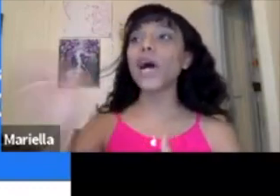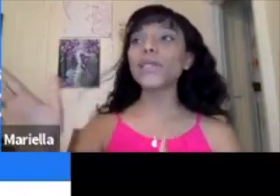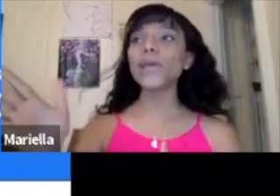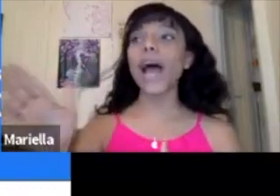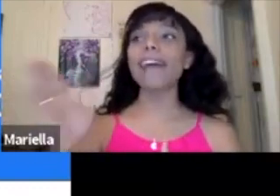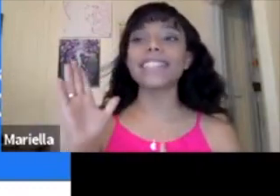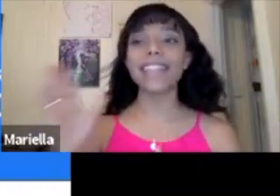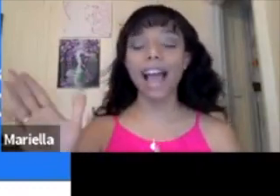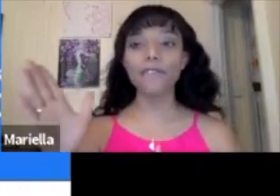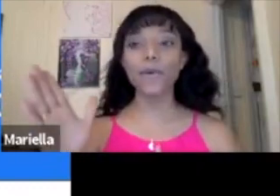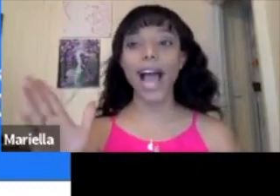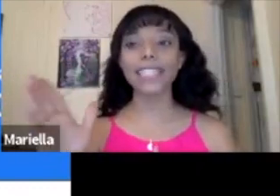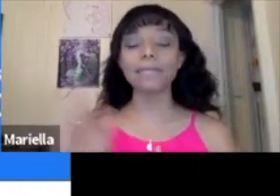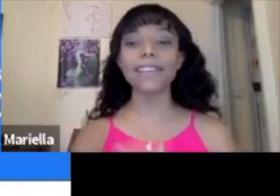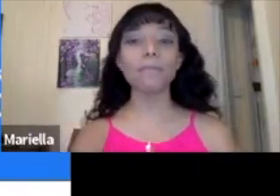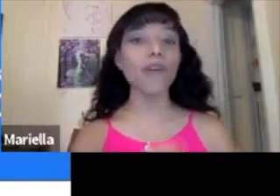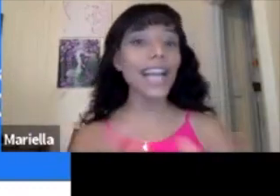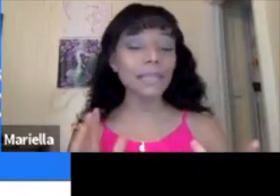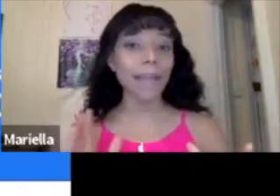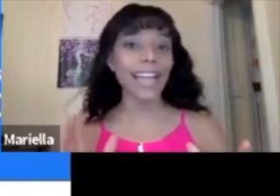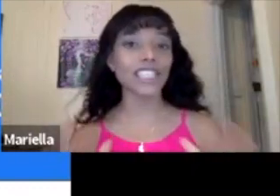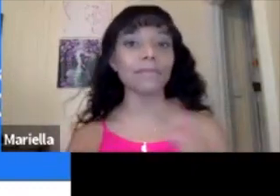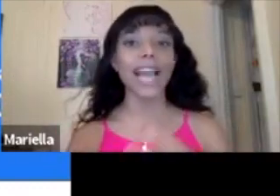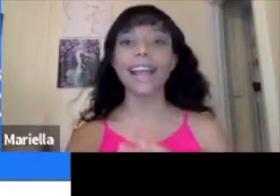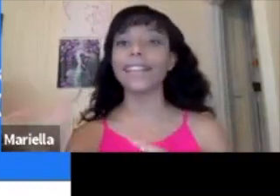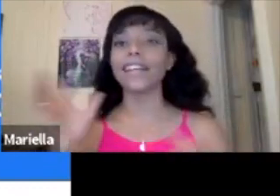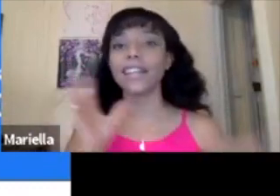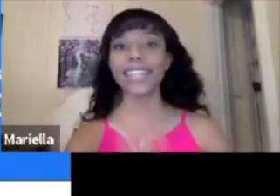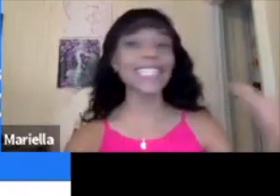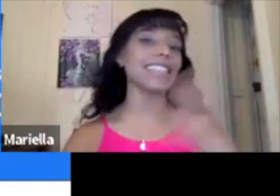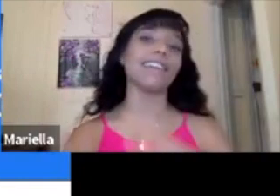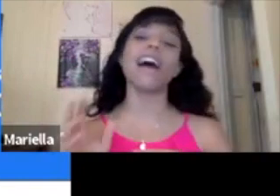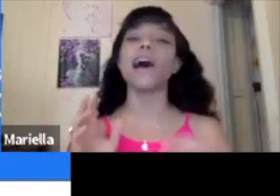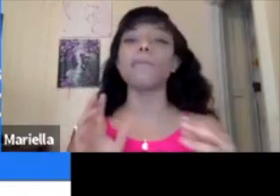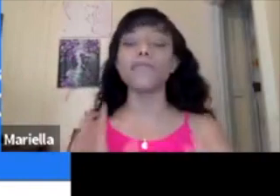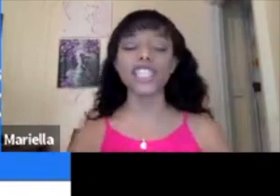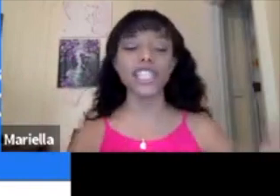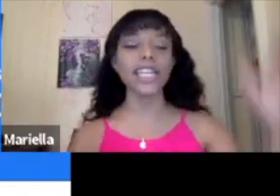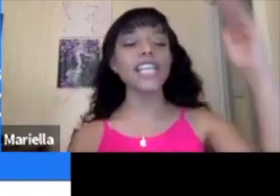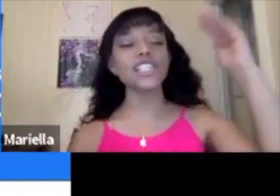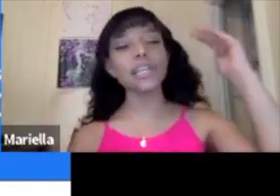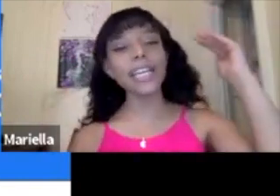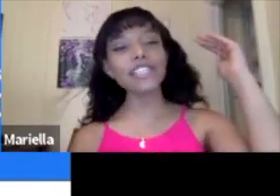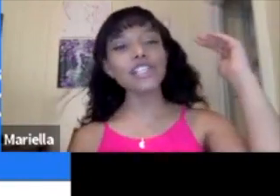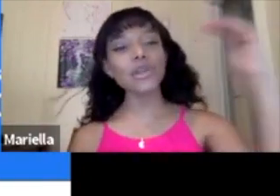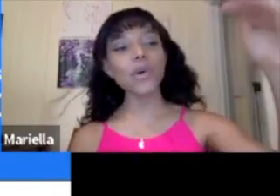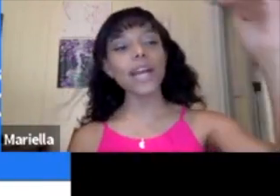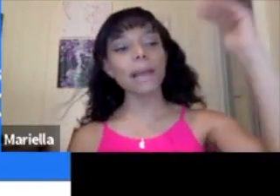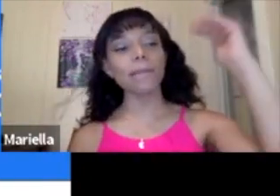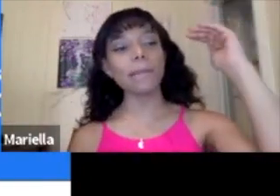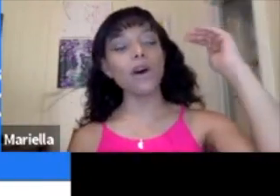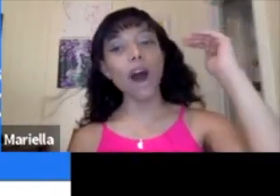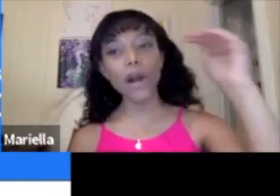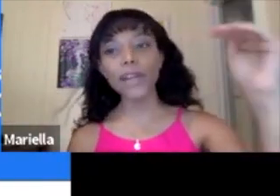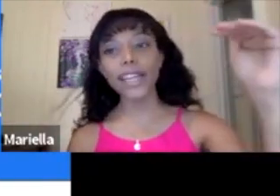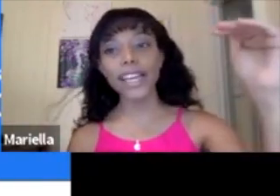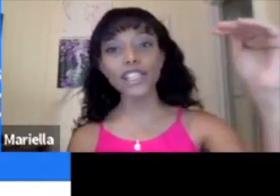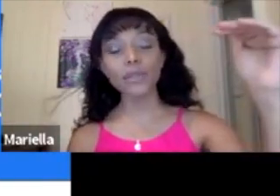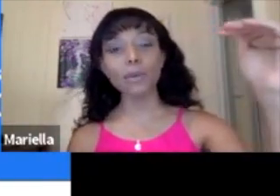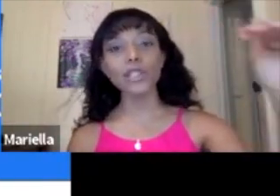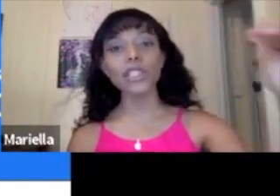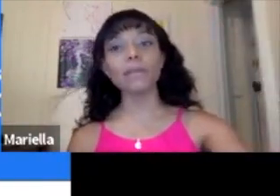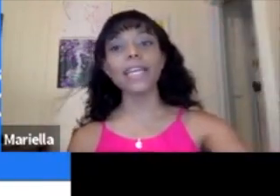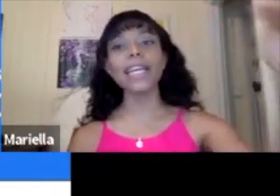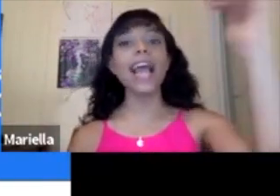We also have Seth, who has been the project manager behind this entire operation. She makes sure that people are where they